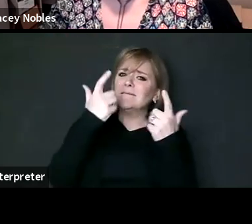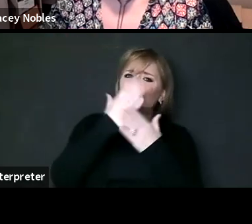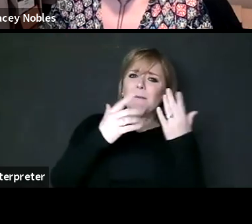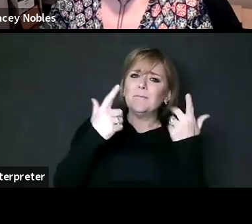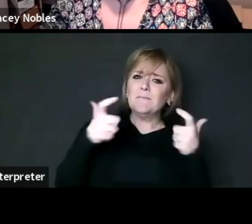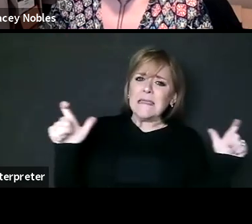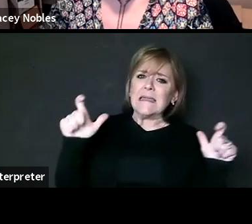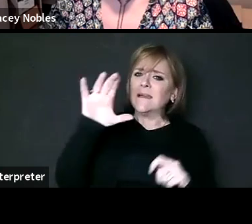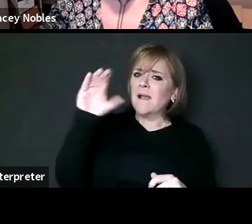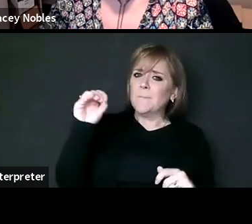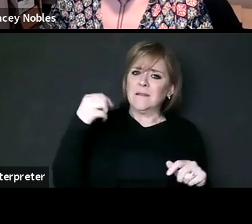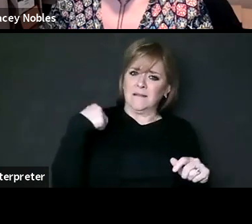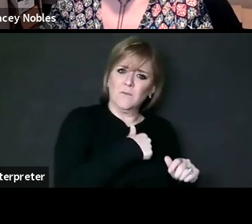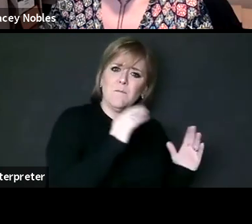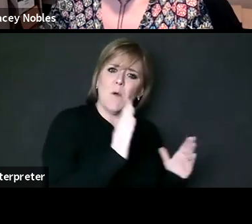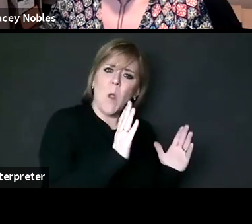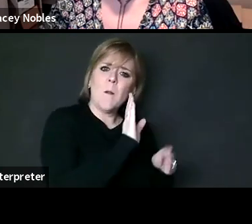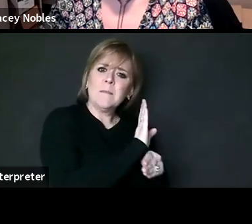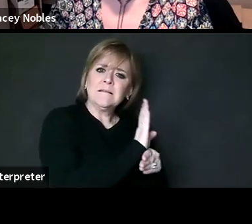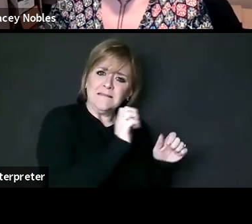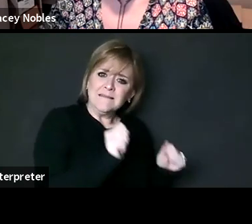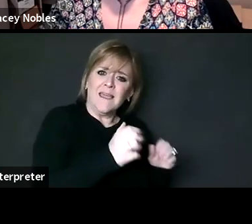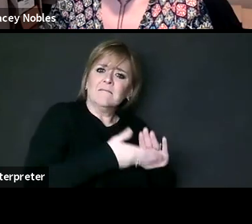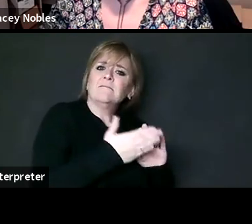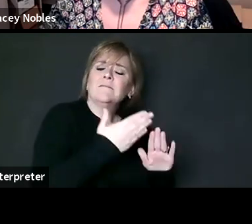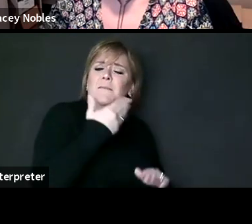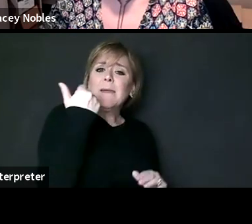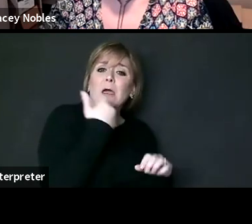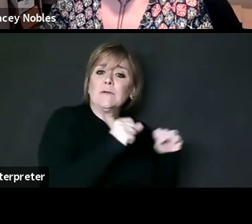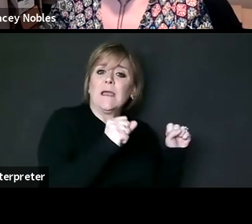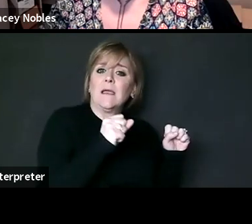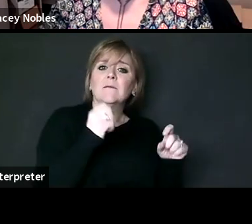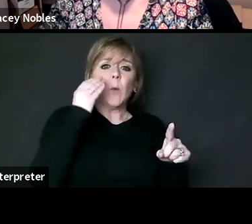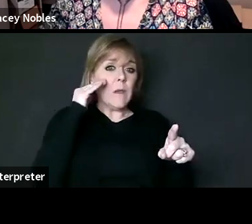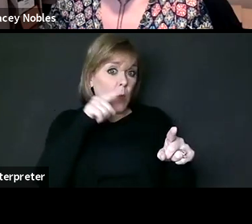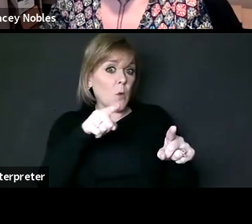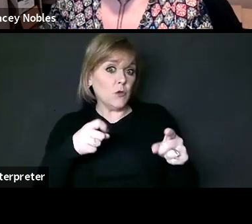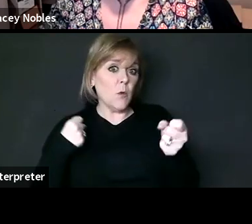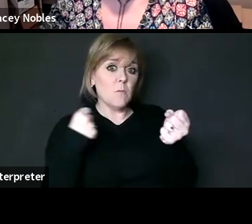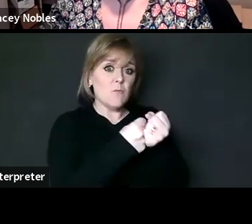kind of tell us about the conversations that were had, because we know you're a pro-business guy.